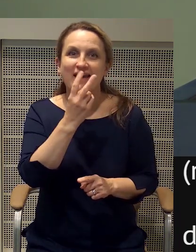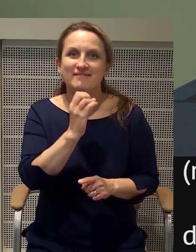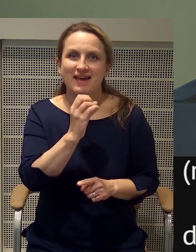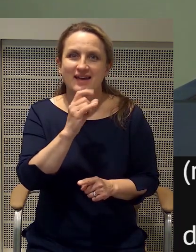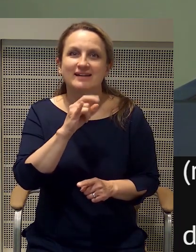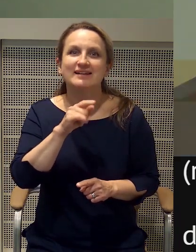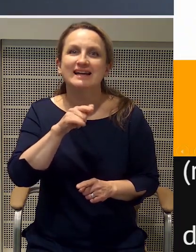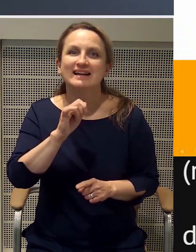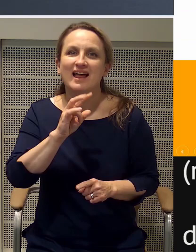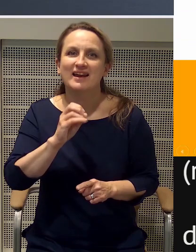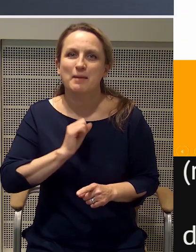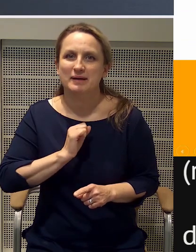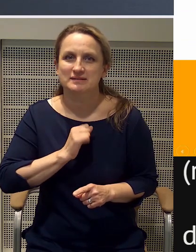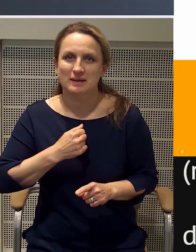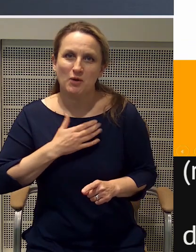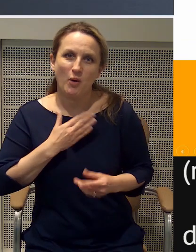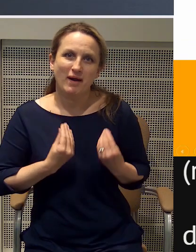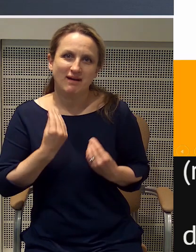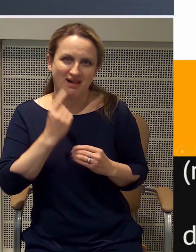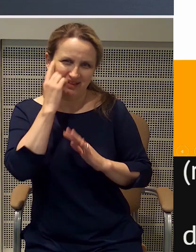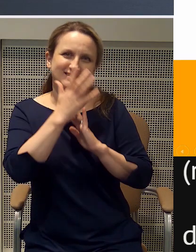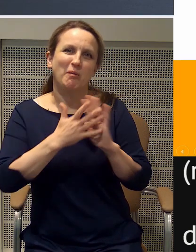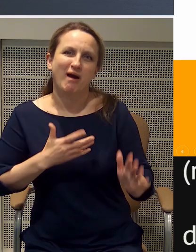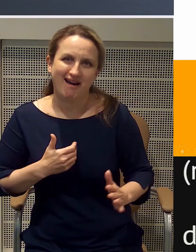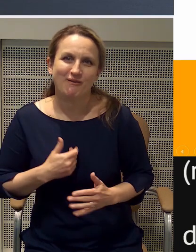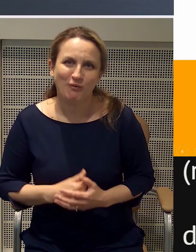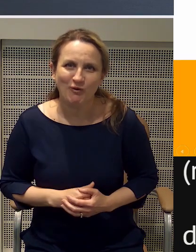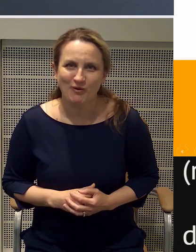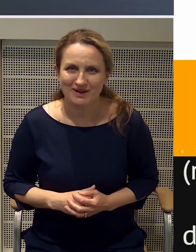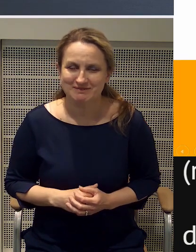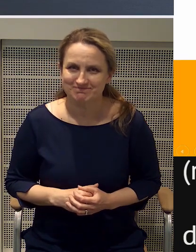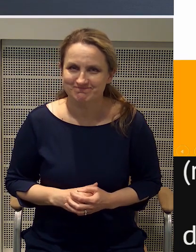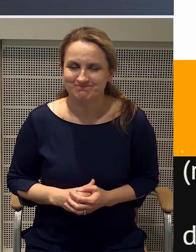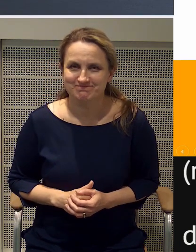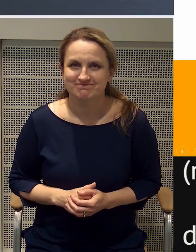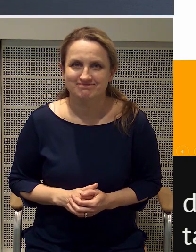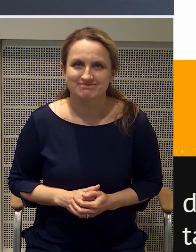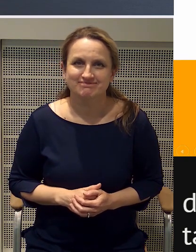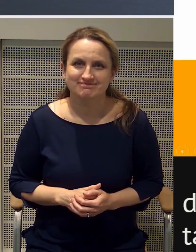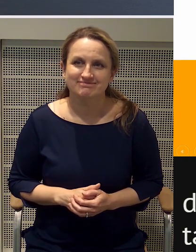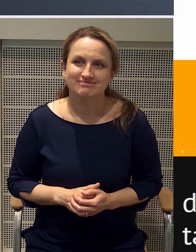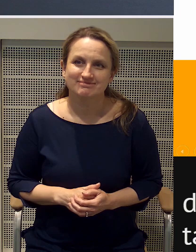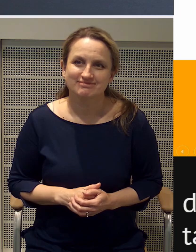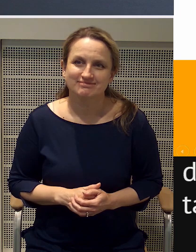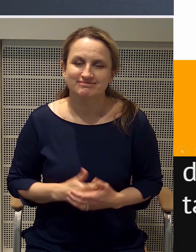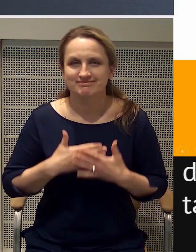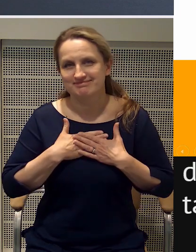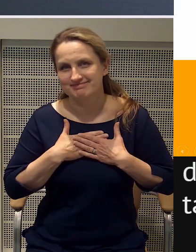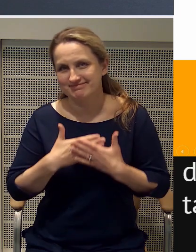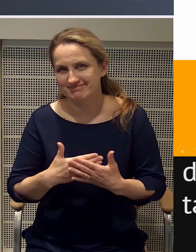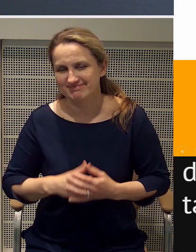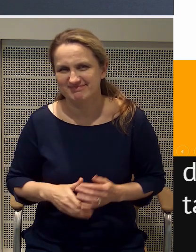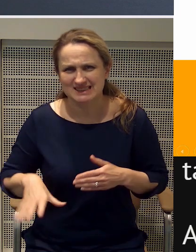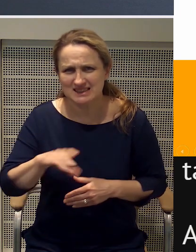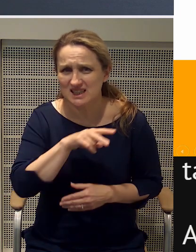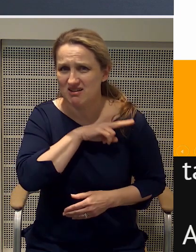And he especially likes his doctor Eve Õiglane because they can tell jokes to each